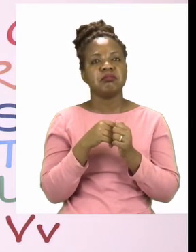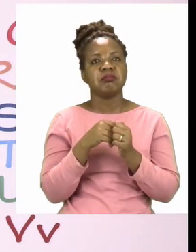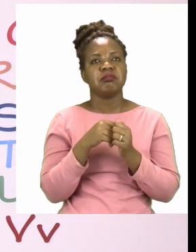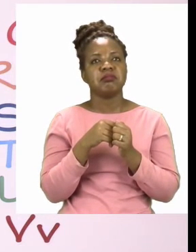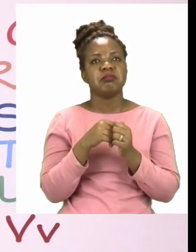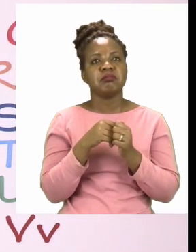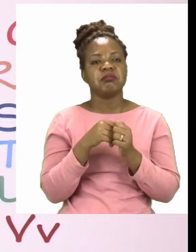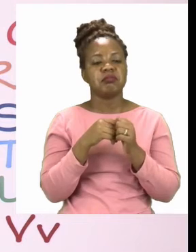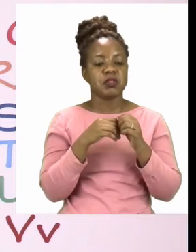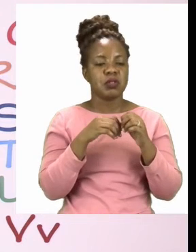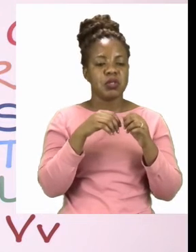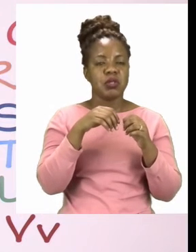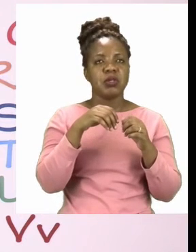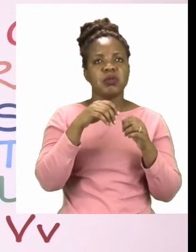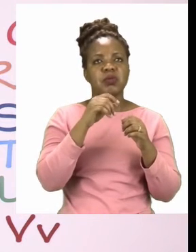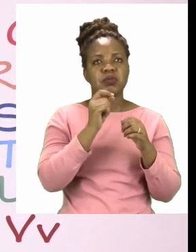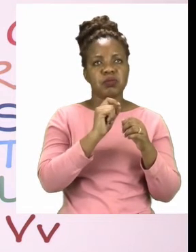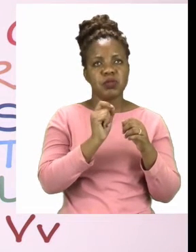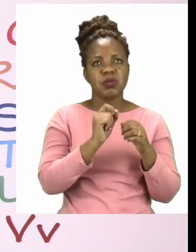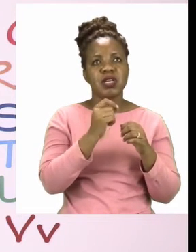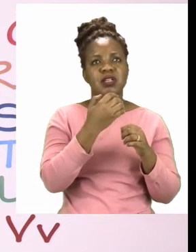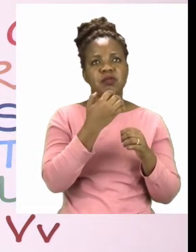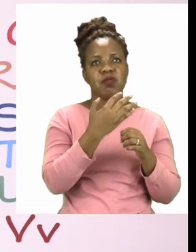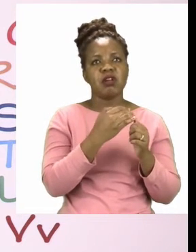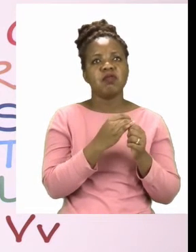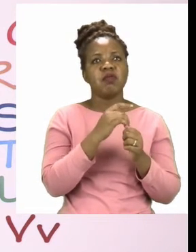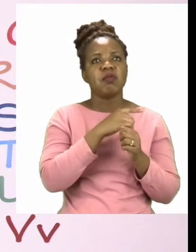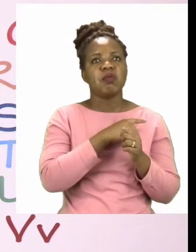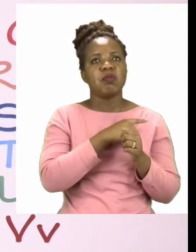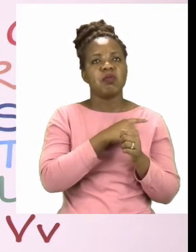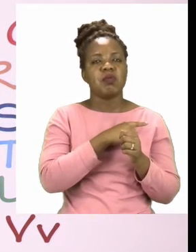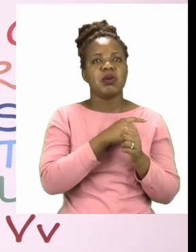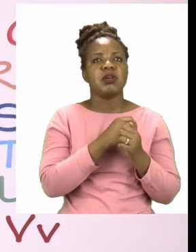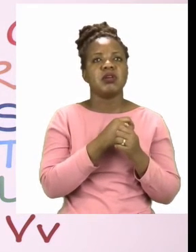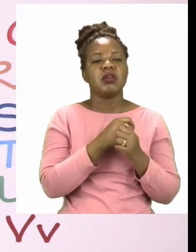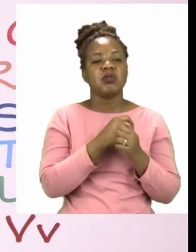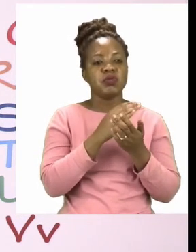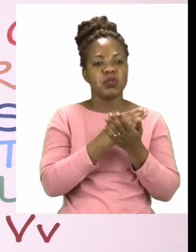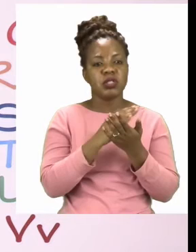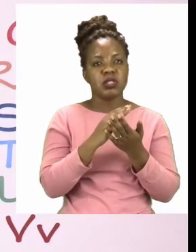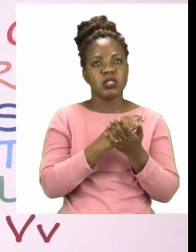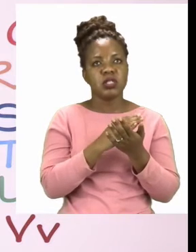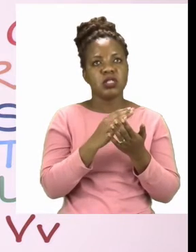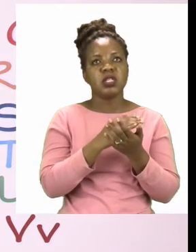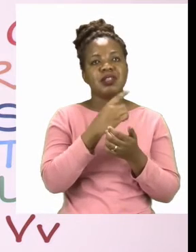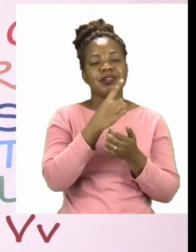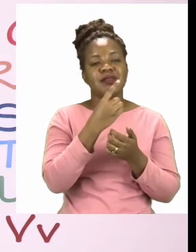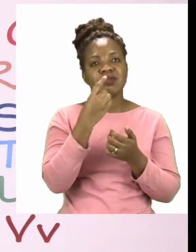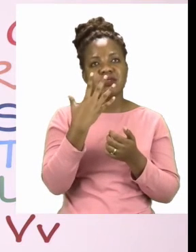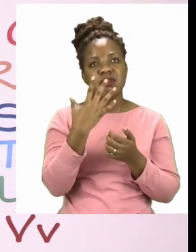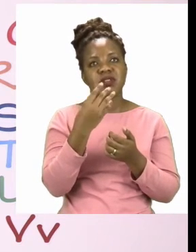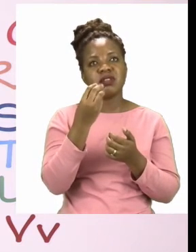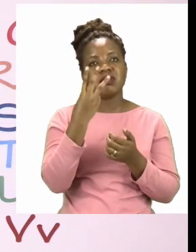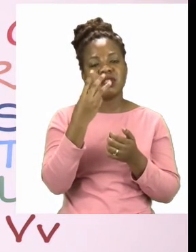put 5. So 5 is in one, 5 is in the other,